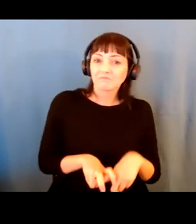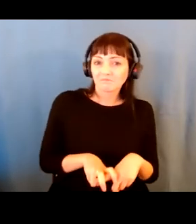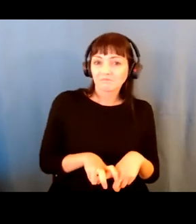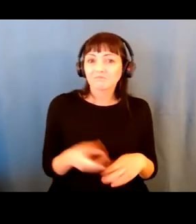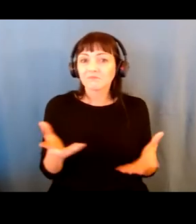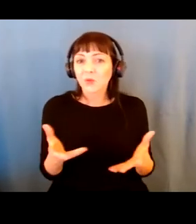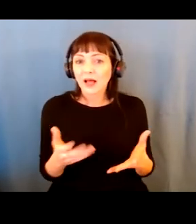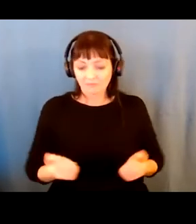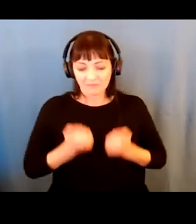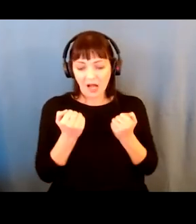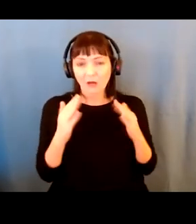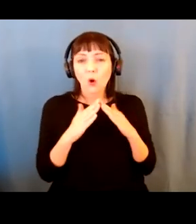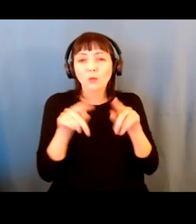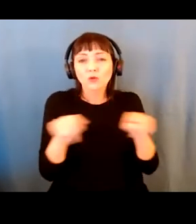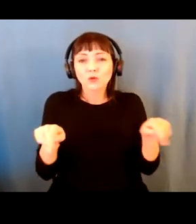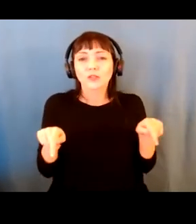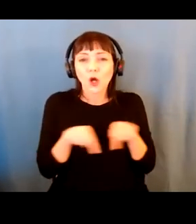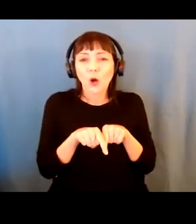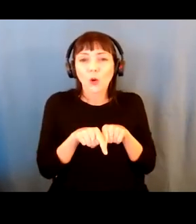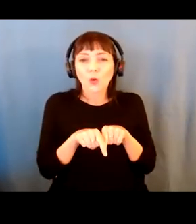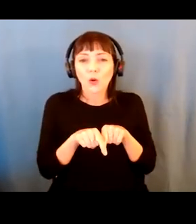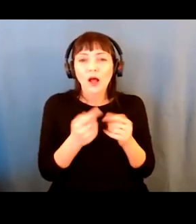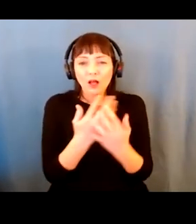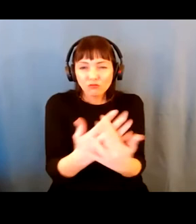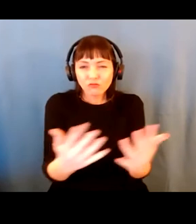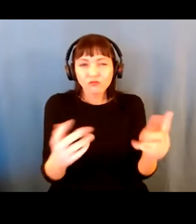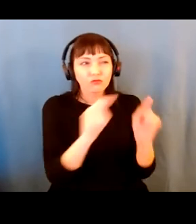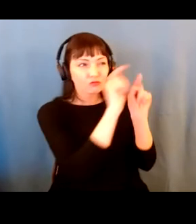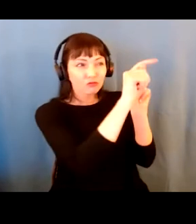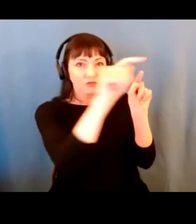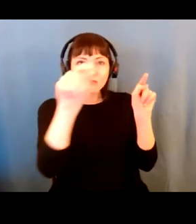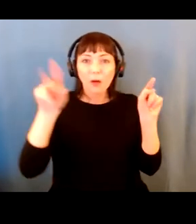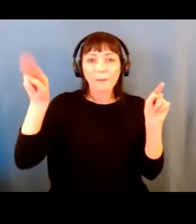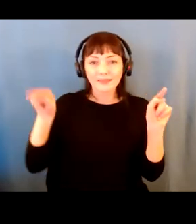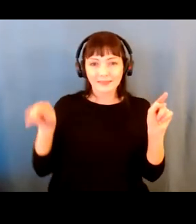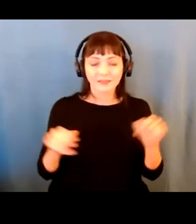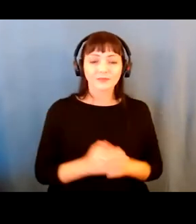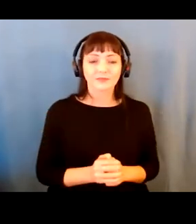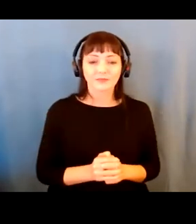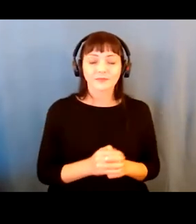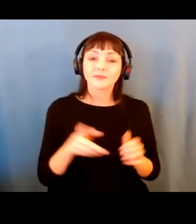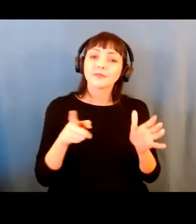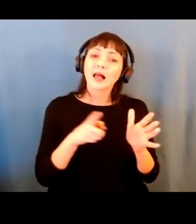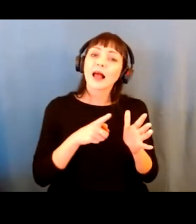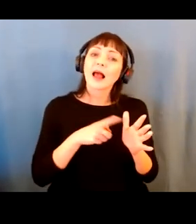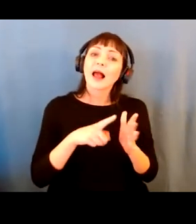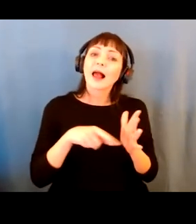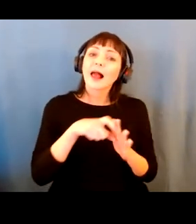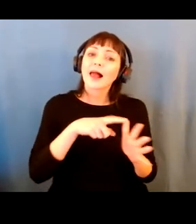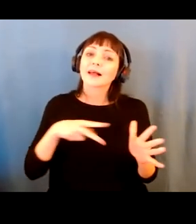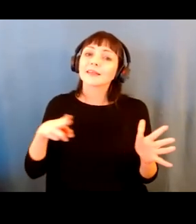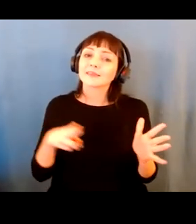sitting in my home studio surrounded by many paintings. I'm Aidan Mosby.